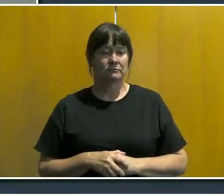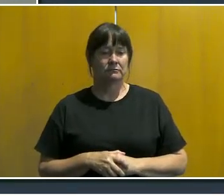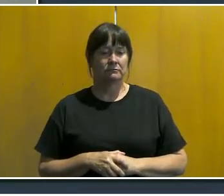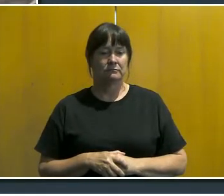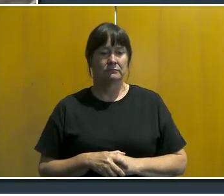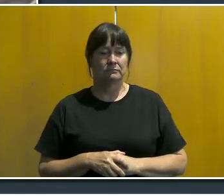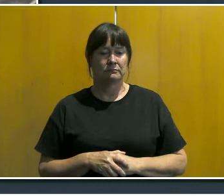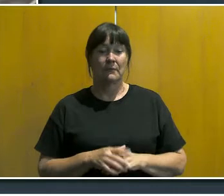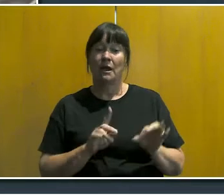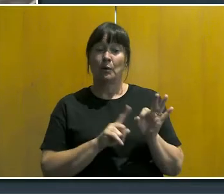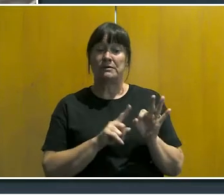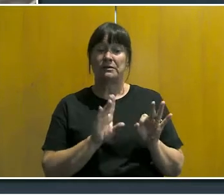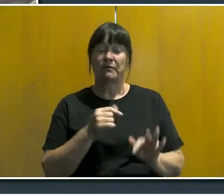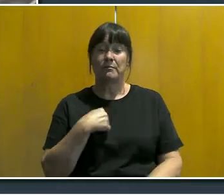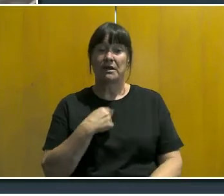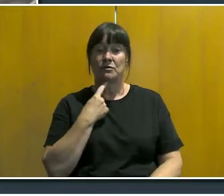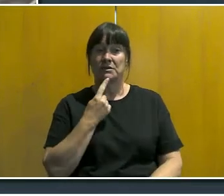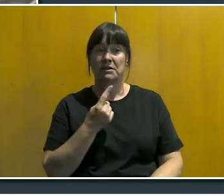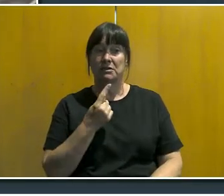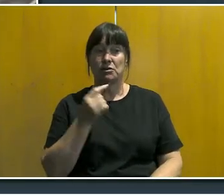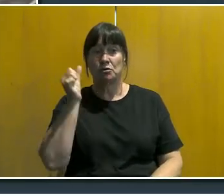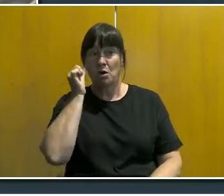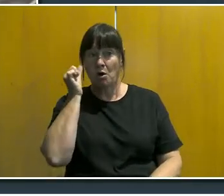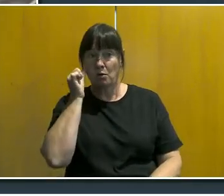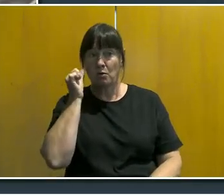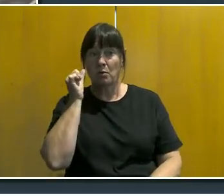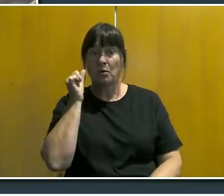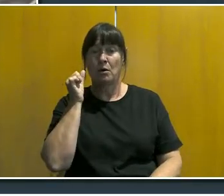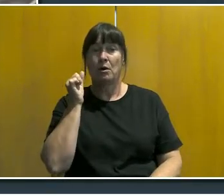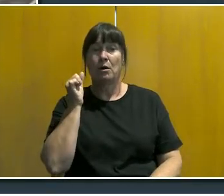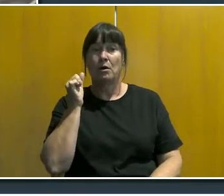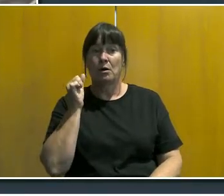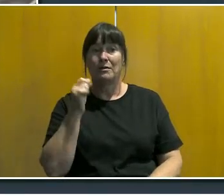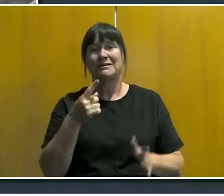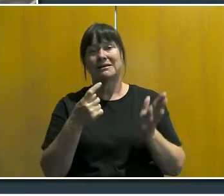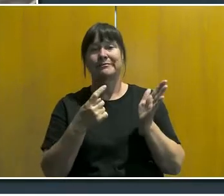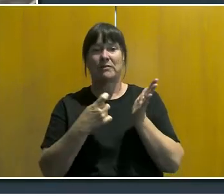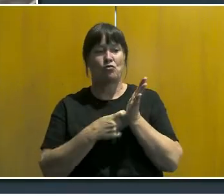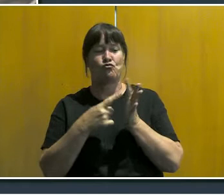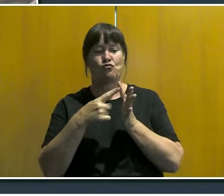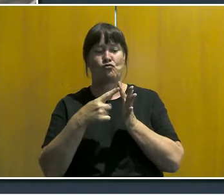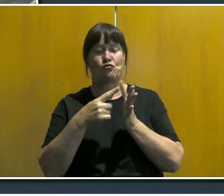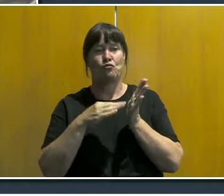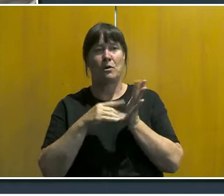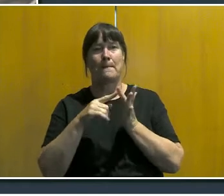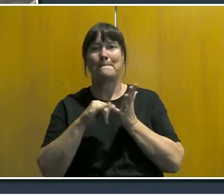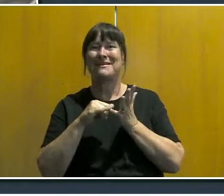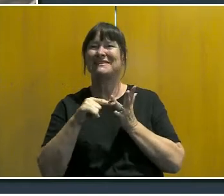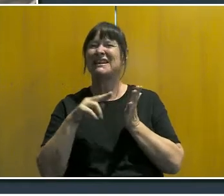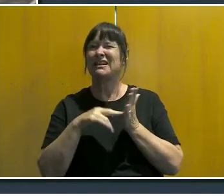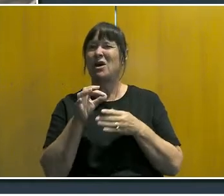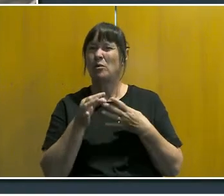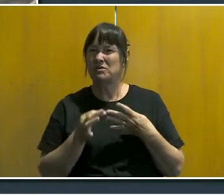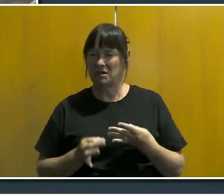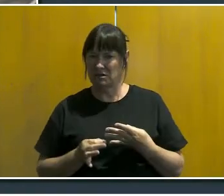Just a question from me, Debbie. You mentioned that you're aware there is a remission option for properties such as this, but you felt that